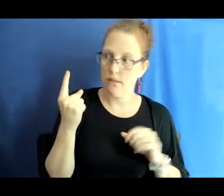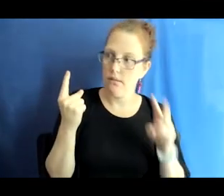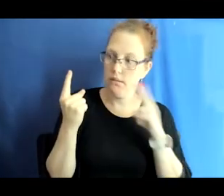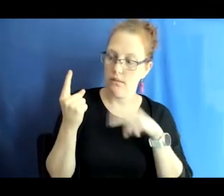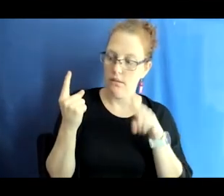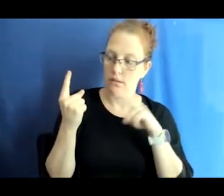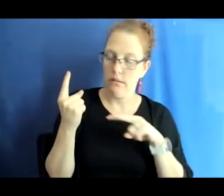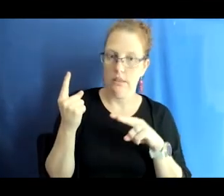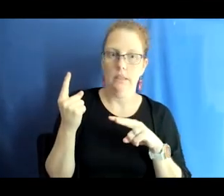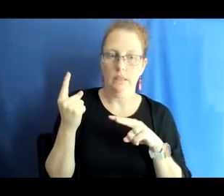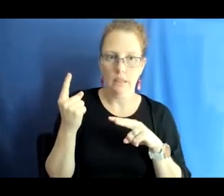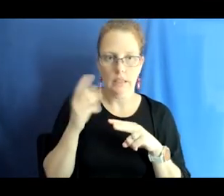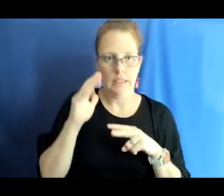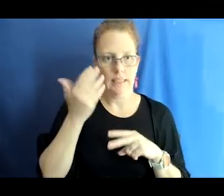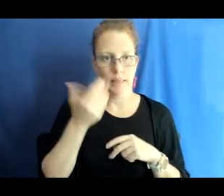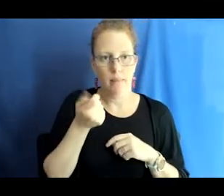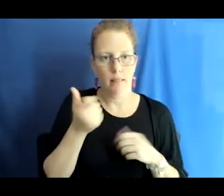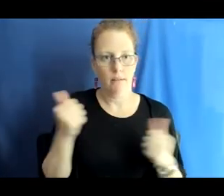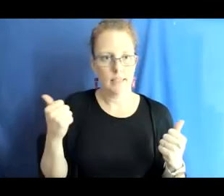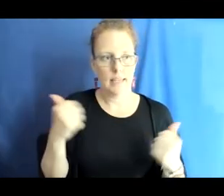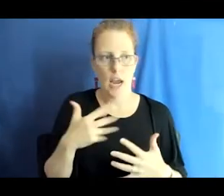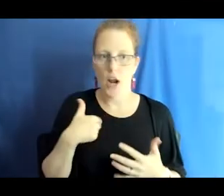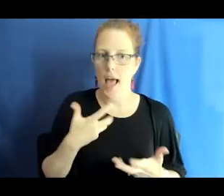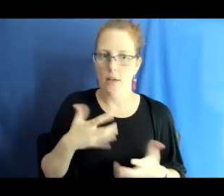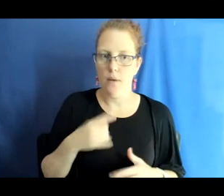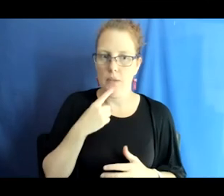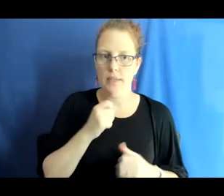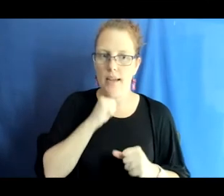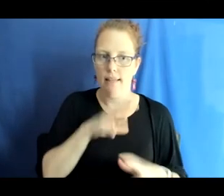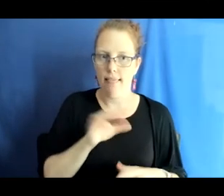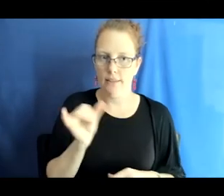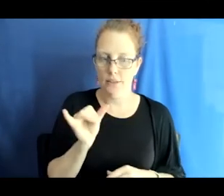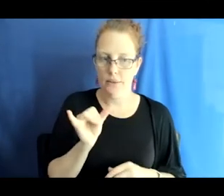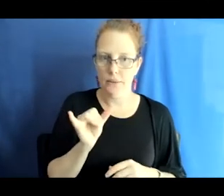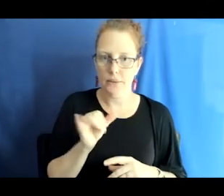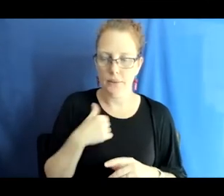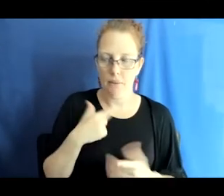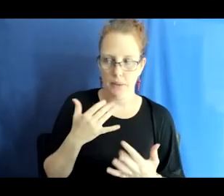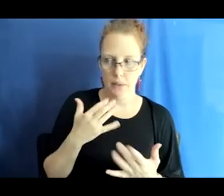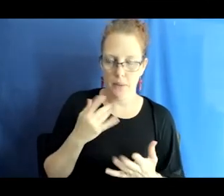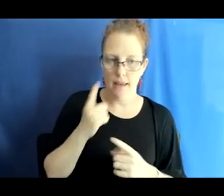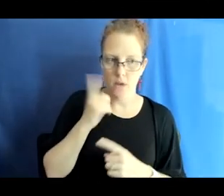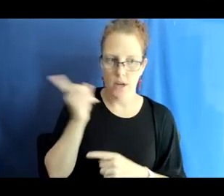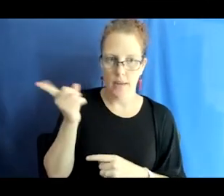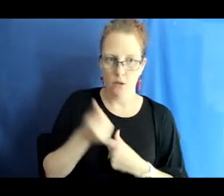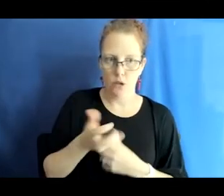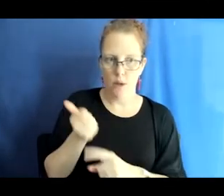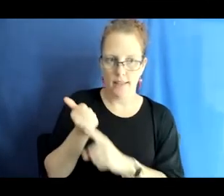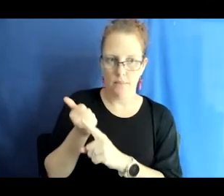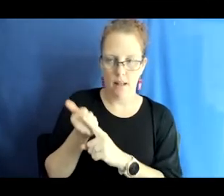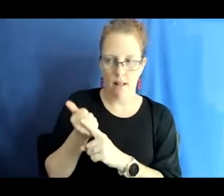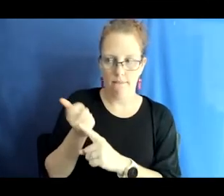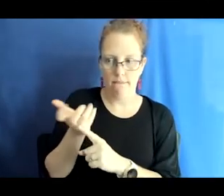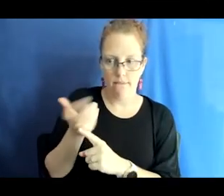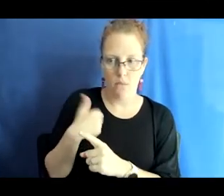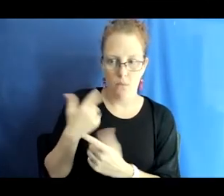And I didn't want to say anything, you know. I just wanted to say, okay, if he's going to say anything he wants to say, he's going to say it. And we